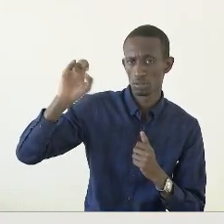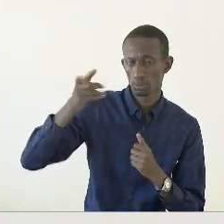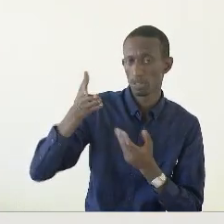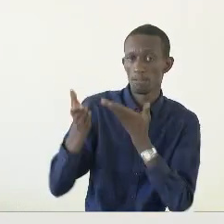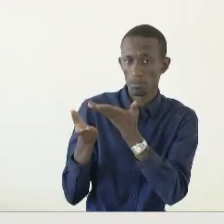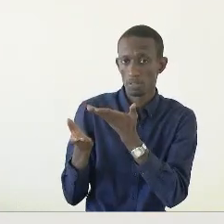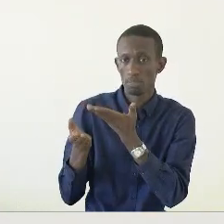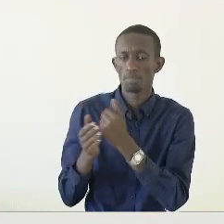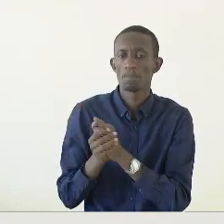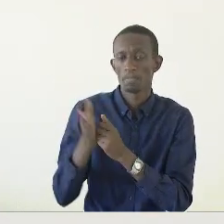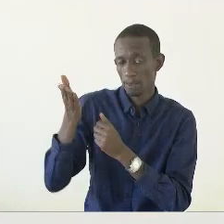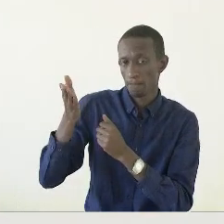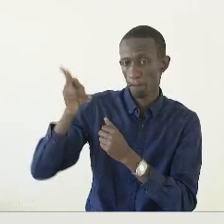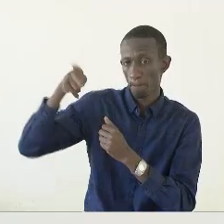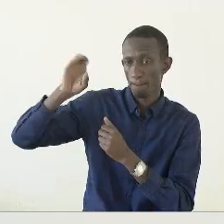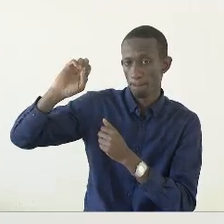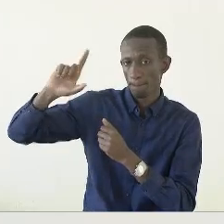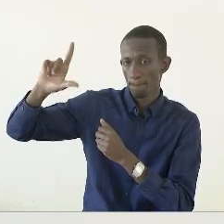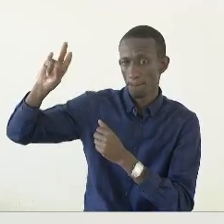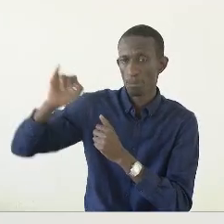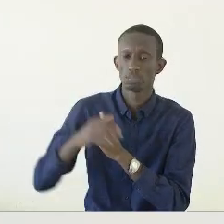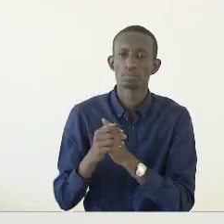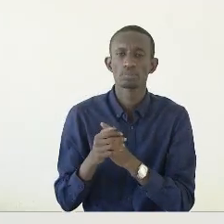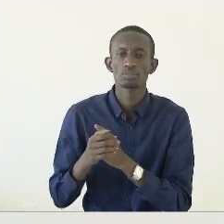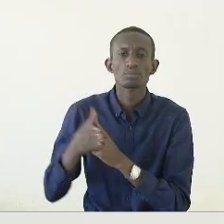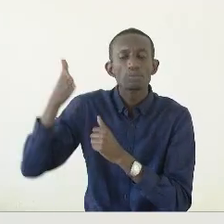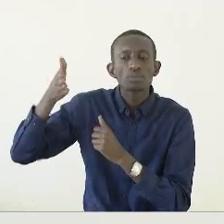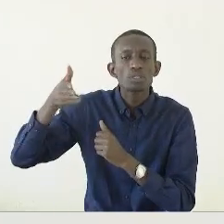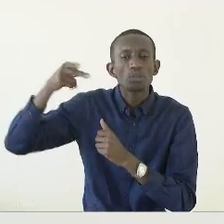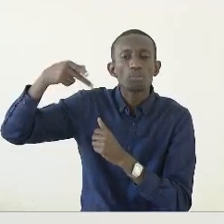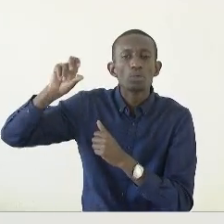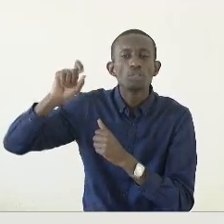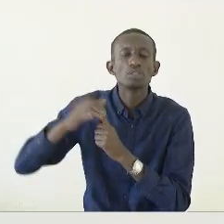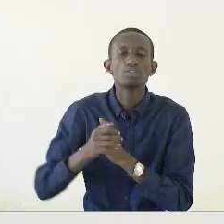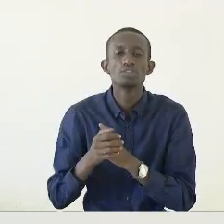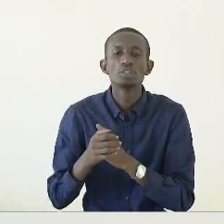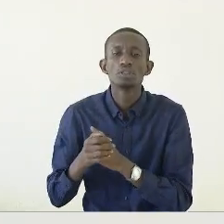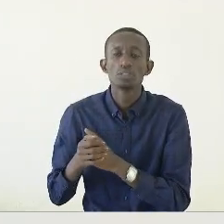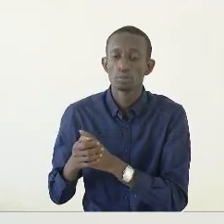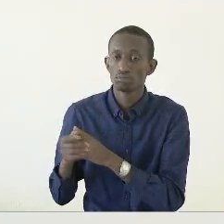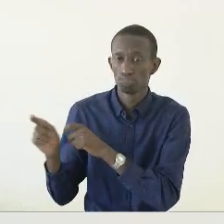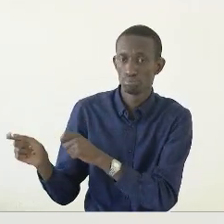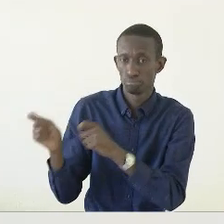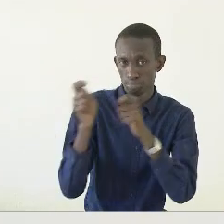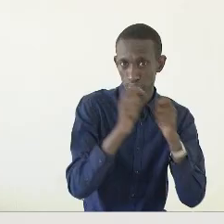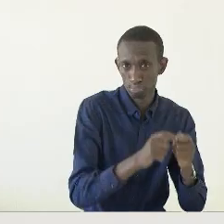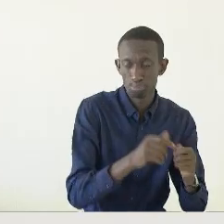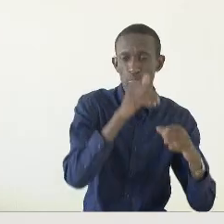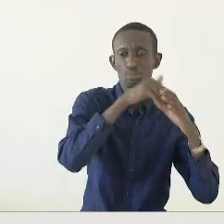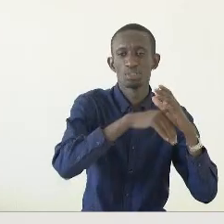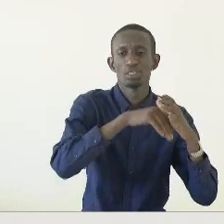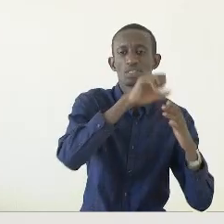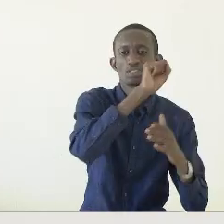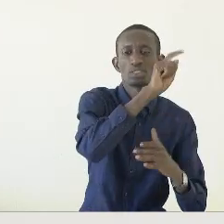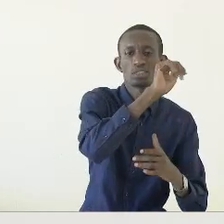can see, these are the pollen which have pollen grains that are going to be transported to the stigma